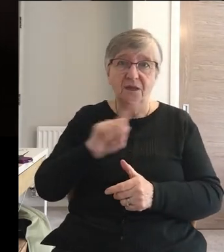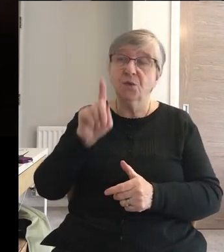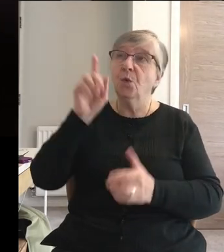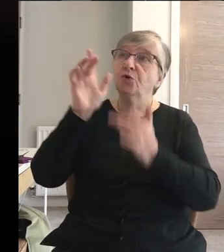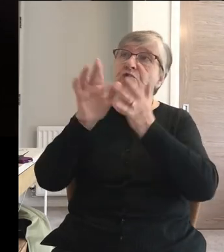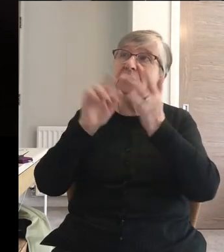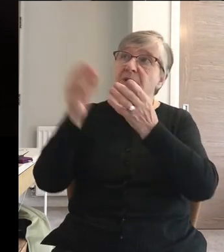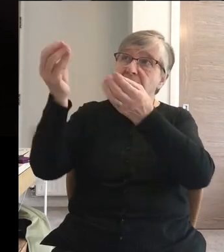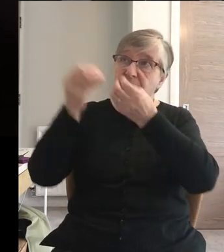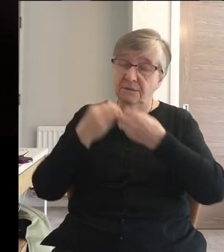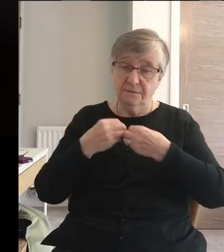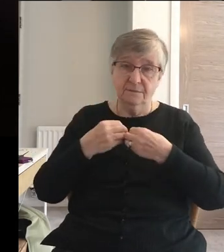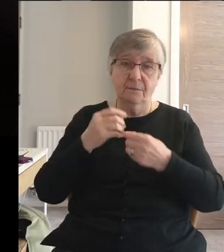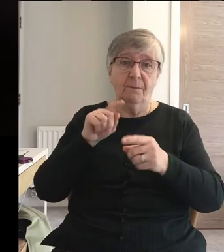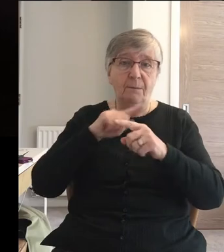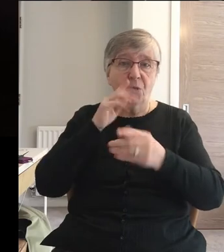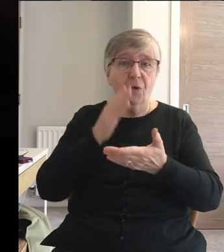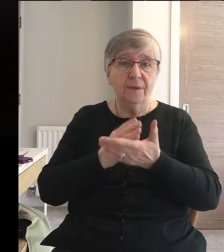That's what Jesus promised.